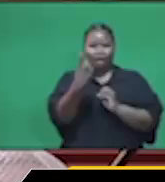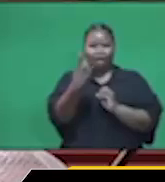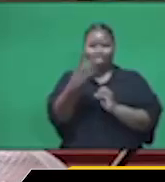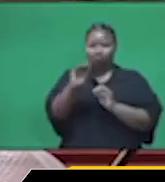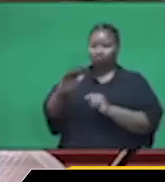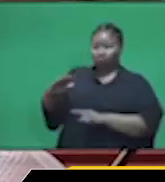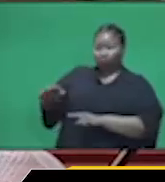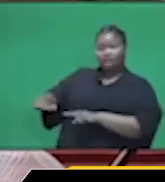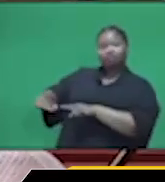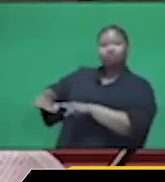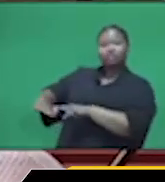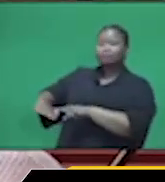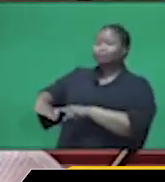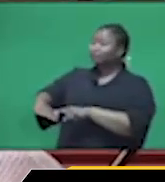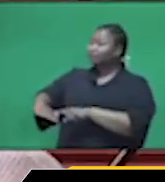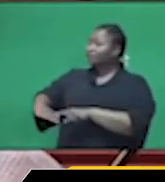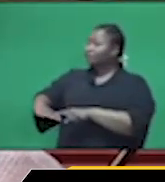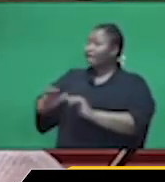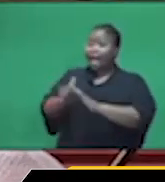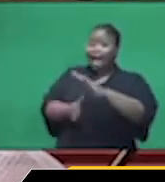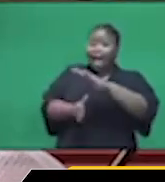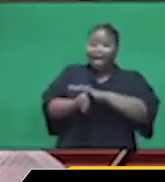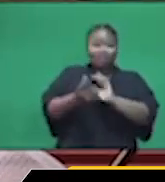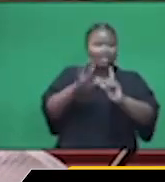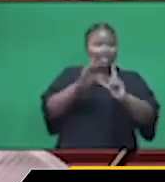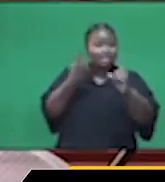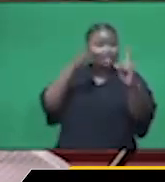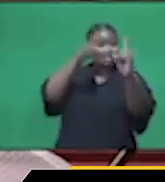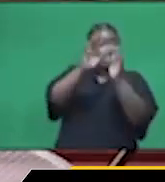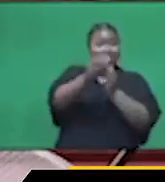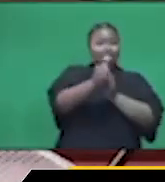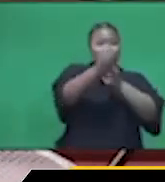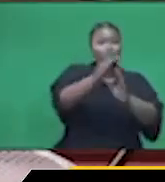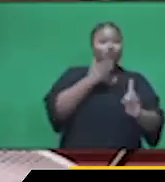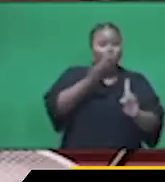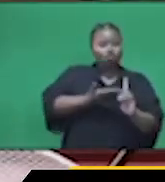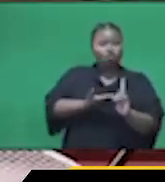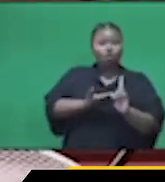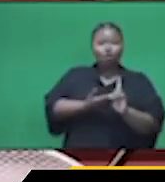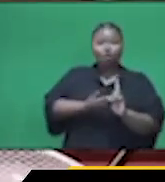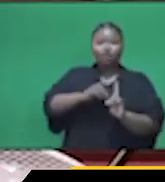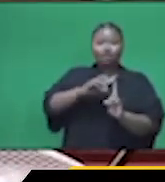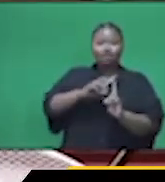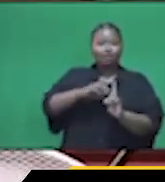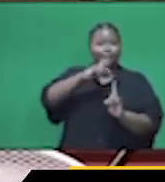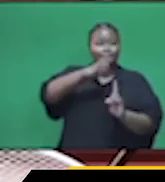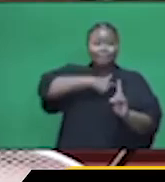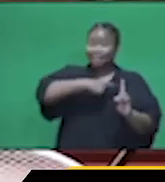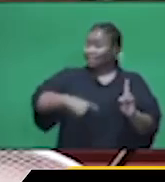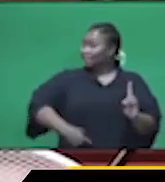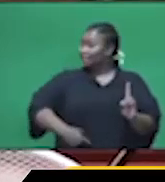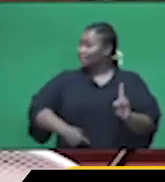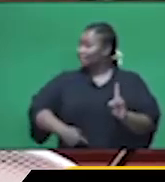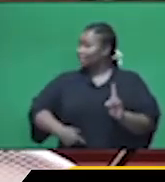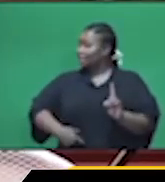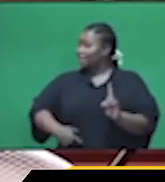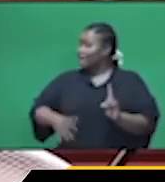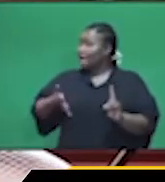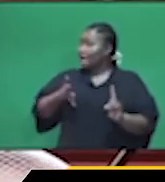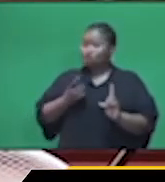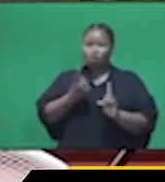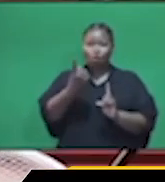China under the able leadership of President Xi Jinping, and Taiwan is just